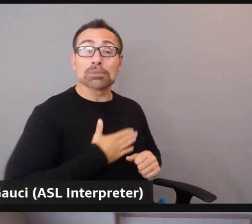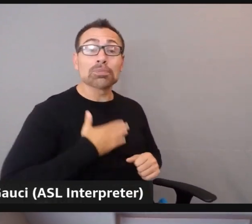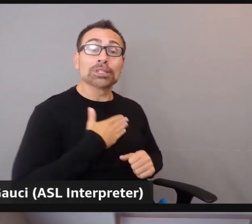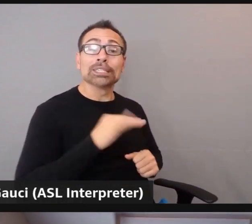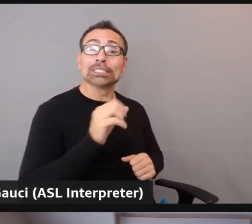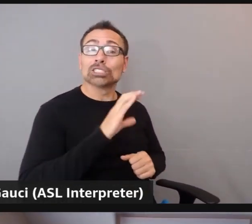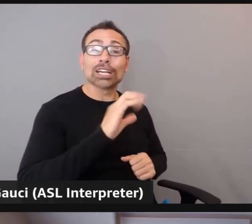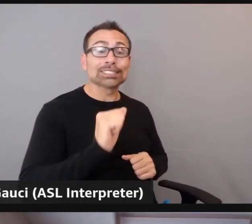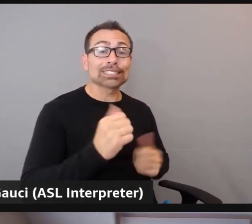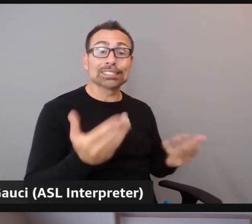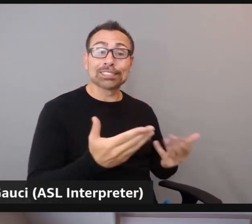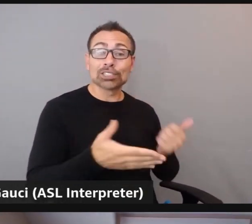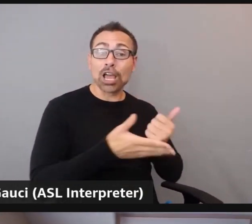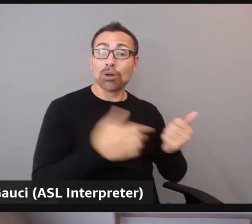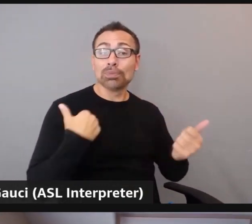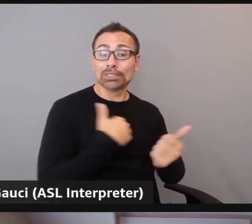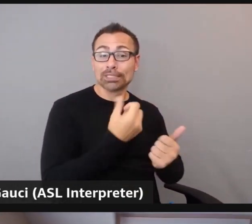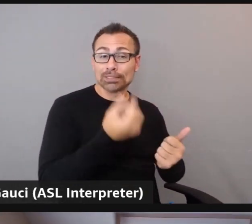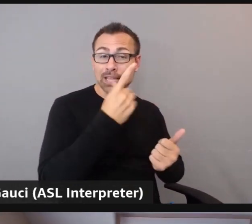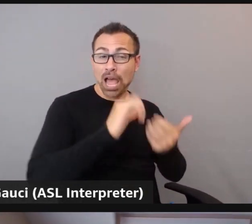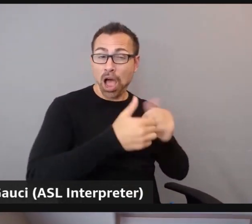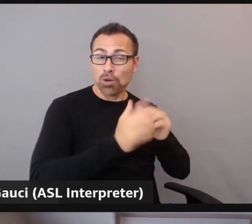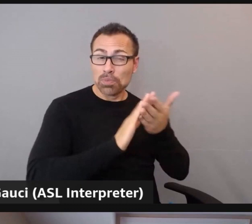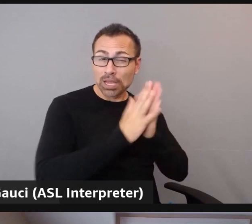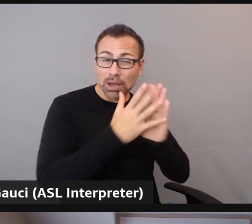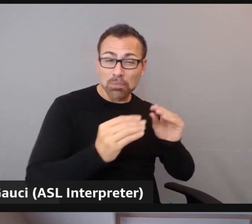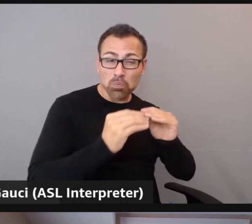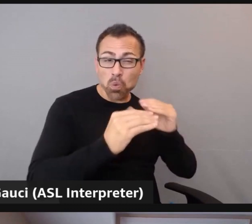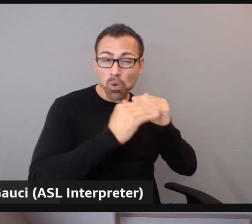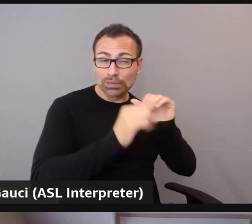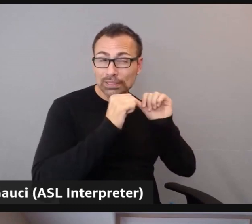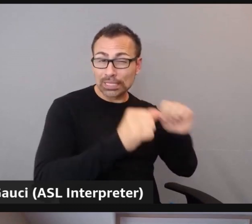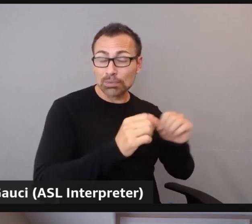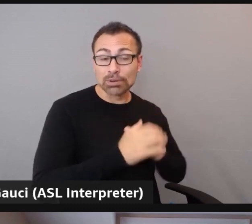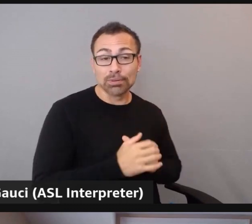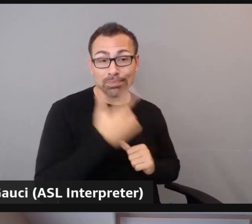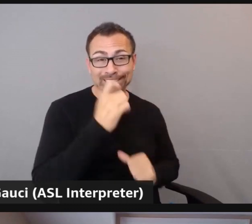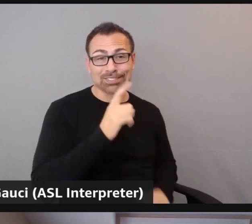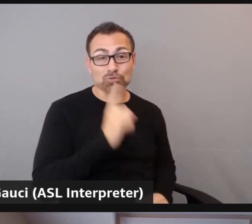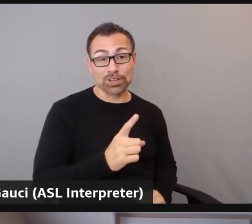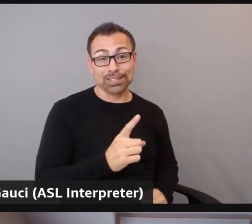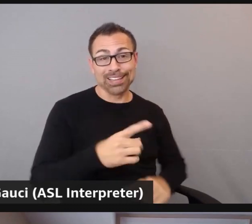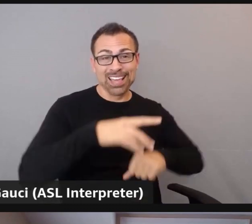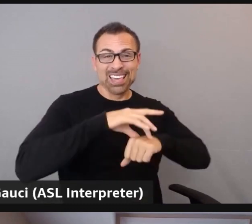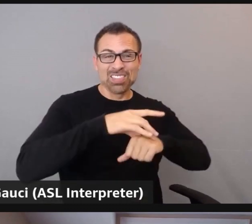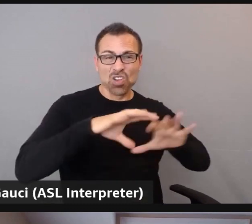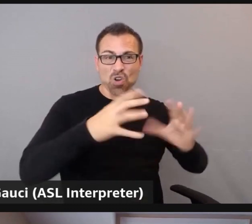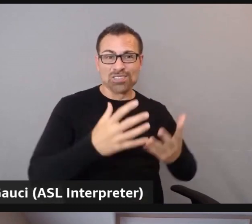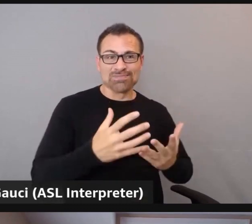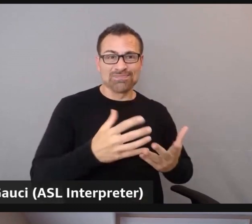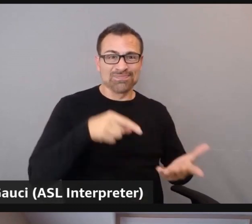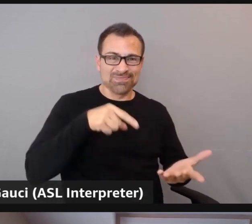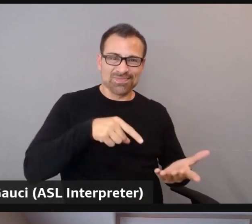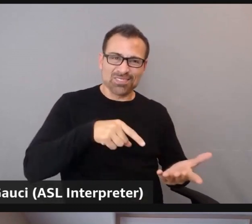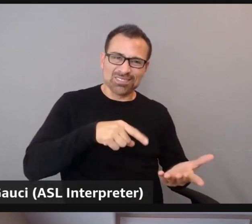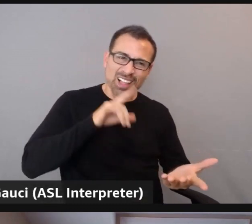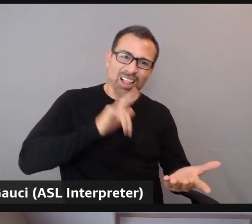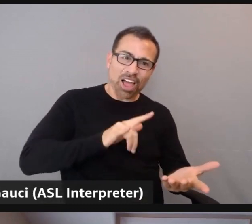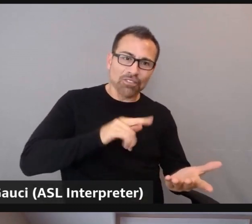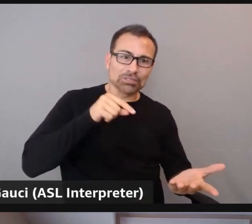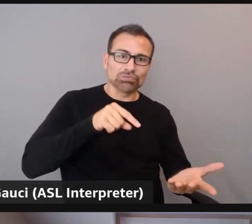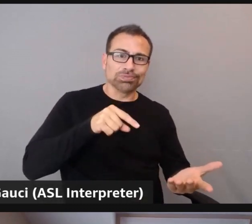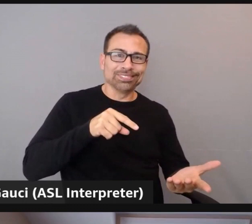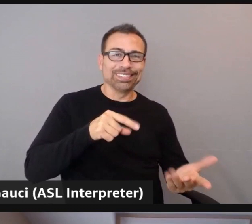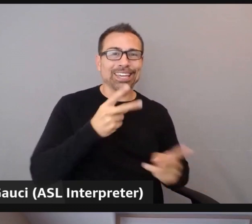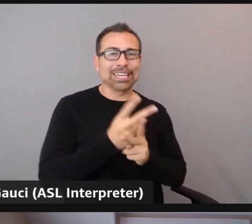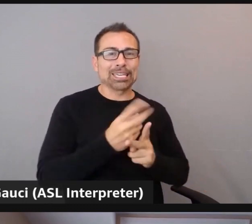become more sustainable, because really the earth, I love it. It keeps me grounded. And we